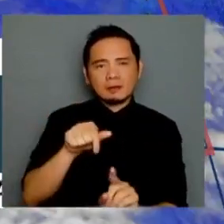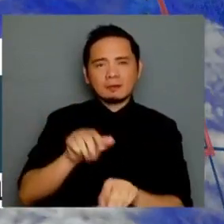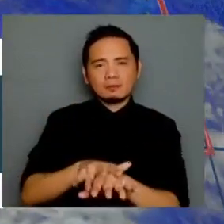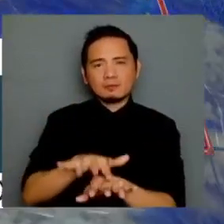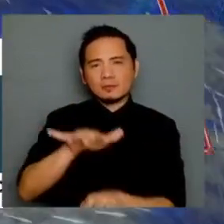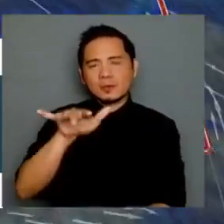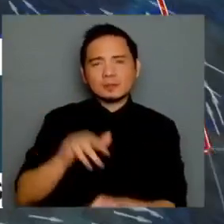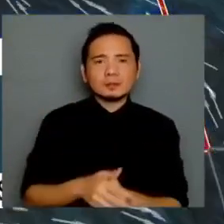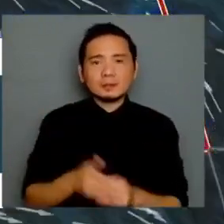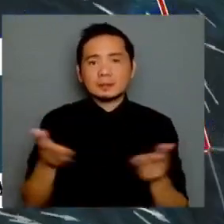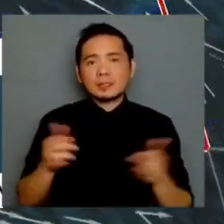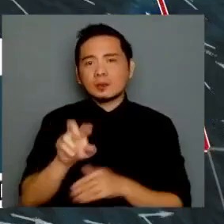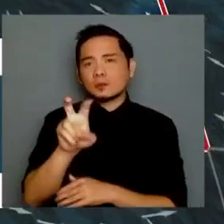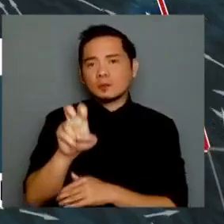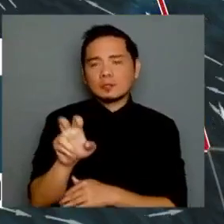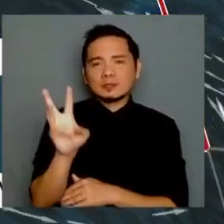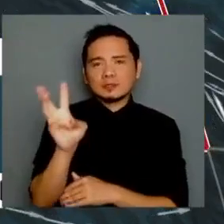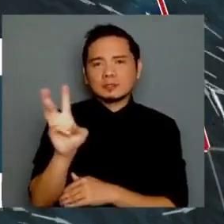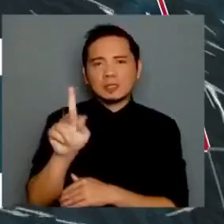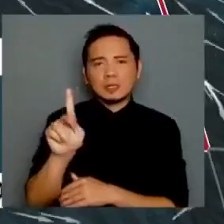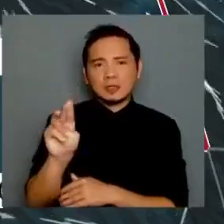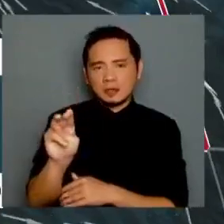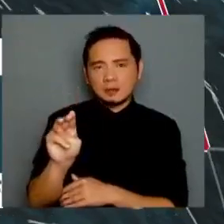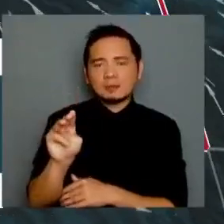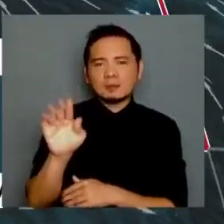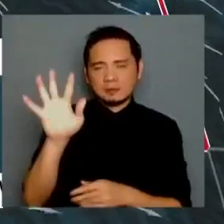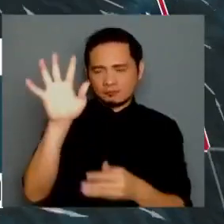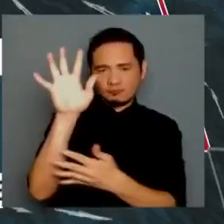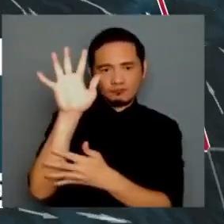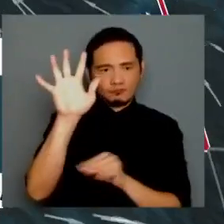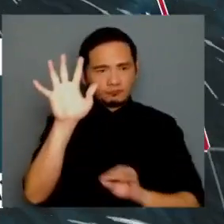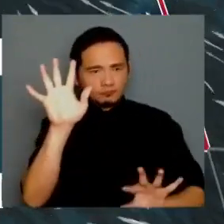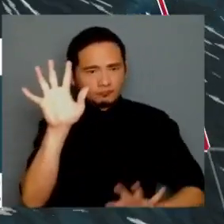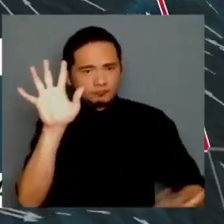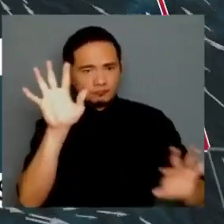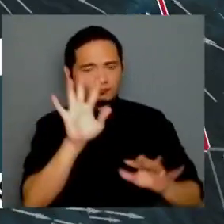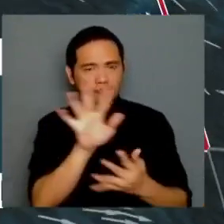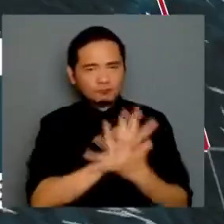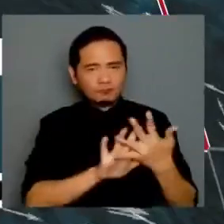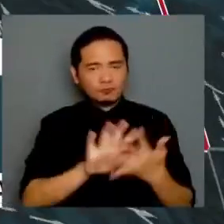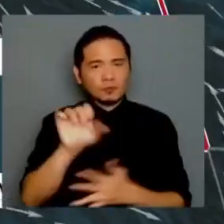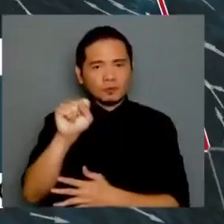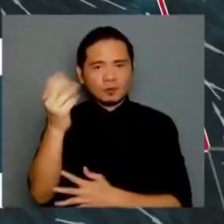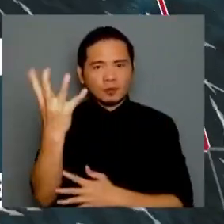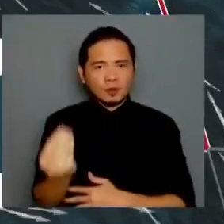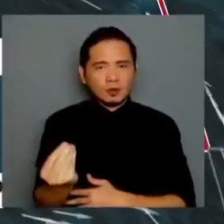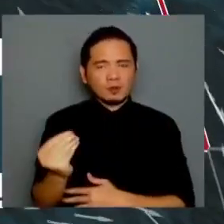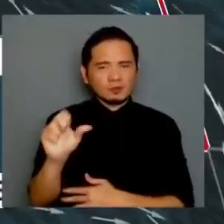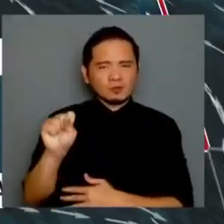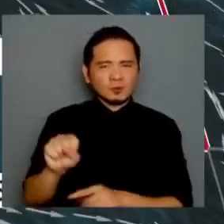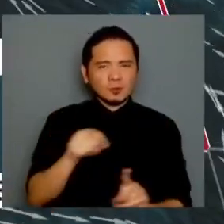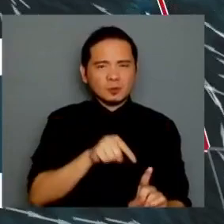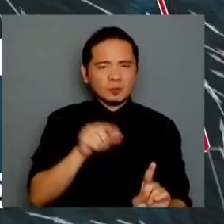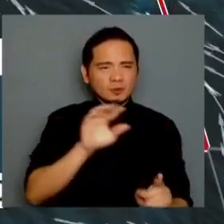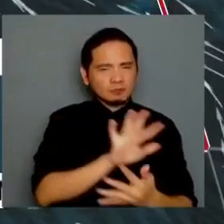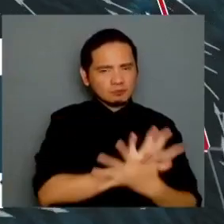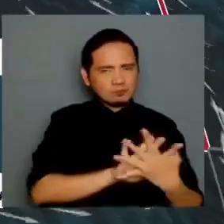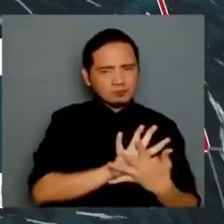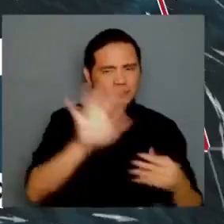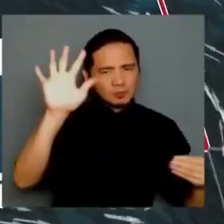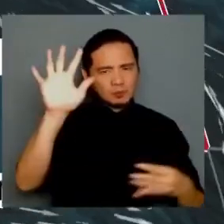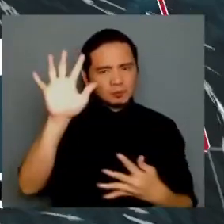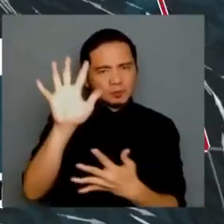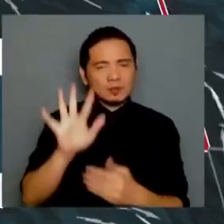estimated at around 260 kilometers northeast of Hinatuan, Surigao del Sur. The possibility of this weather disturbance